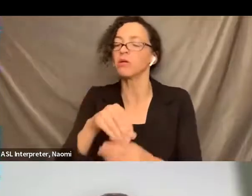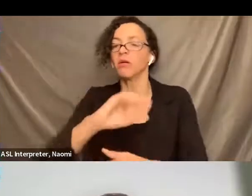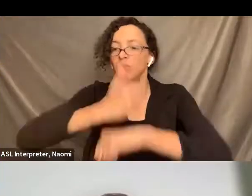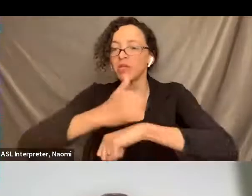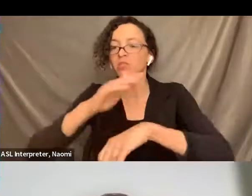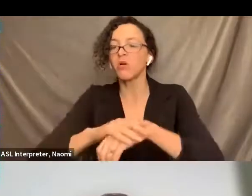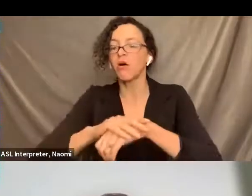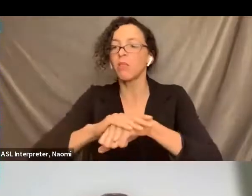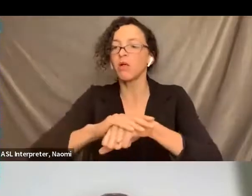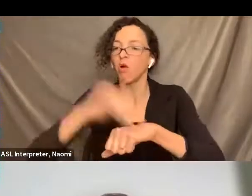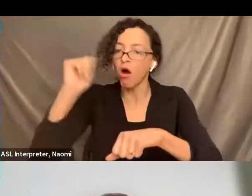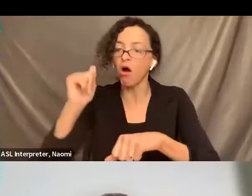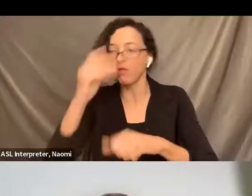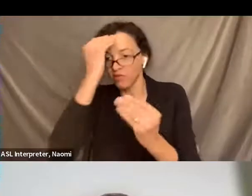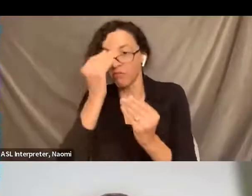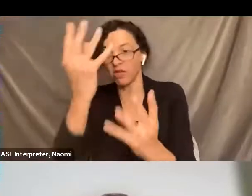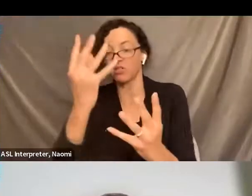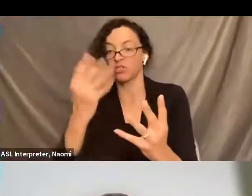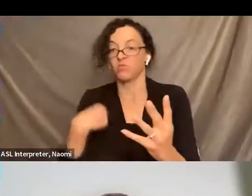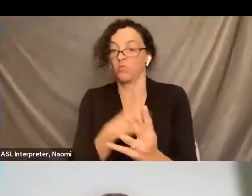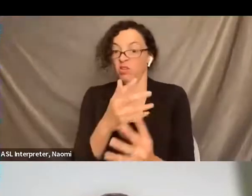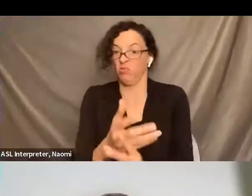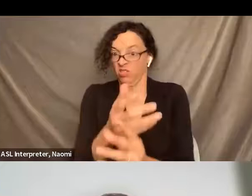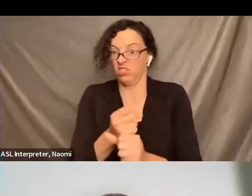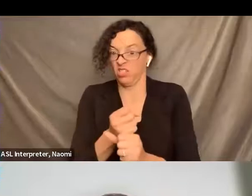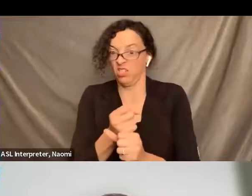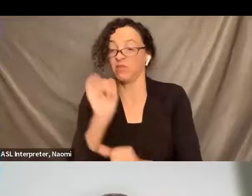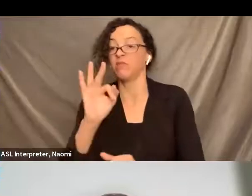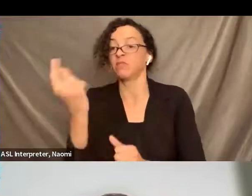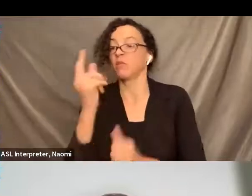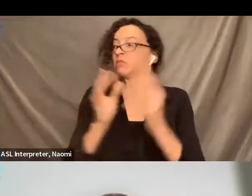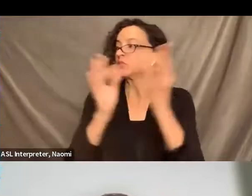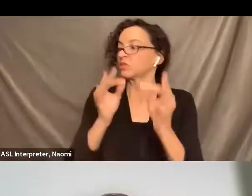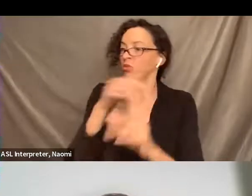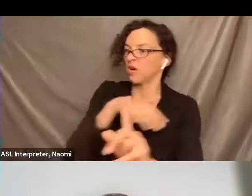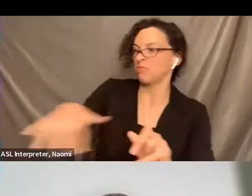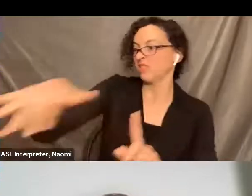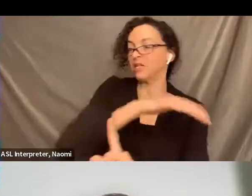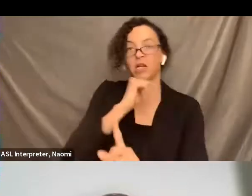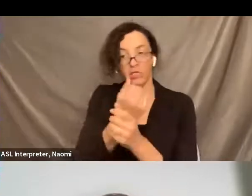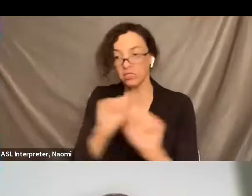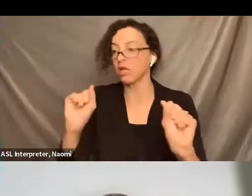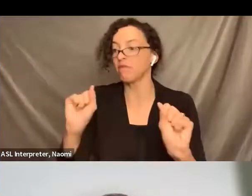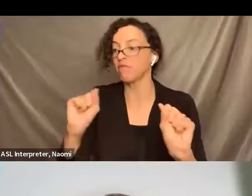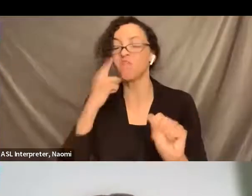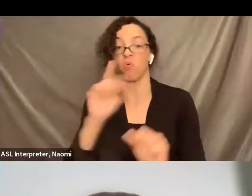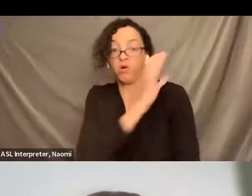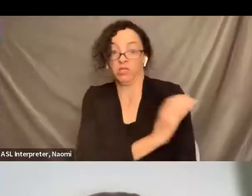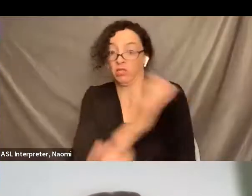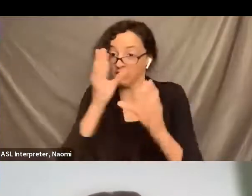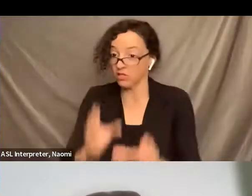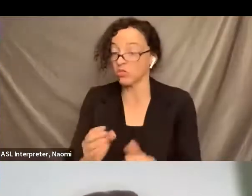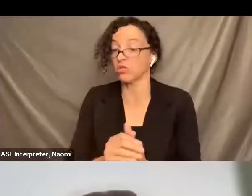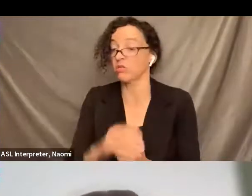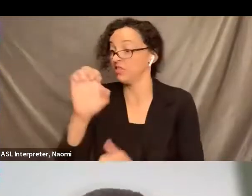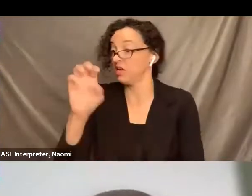call information we receive. If somebody describes a scene that is unsafe for clinicians or